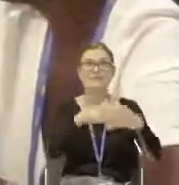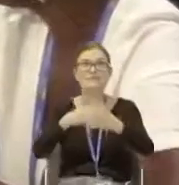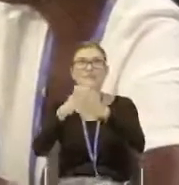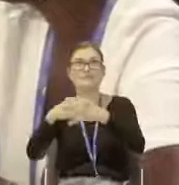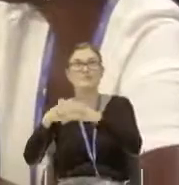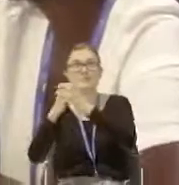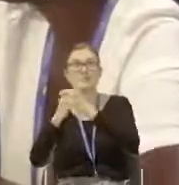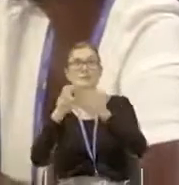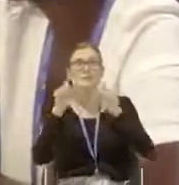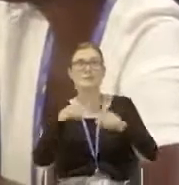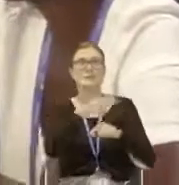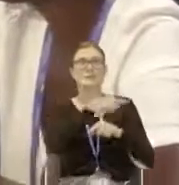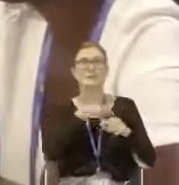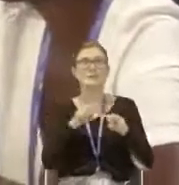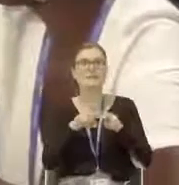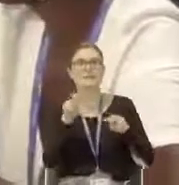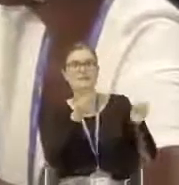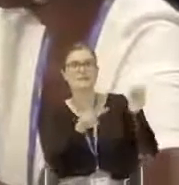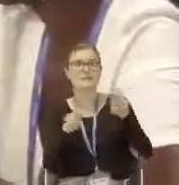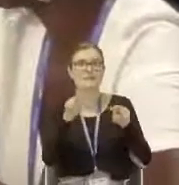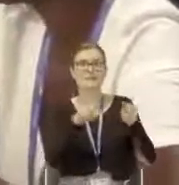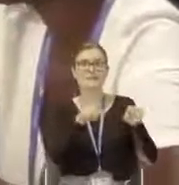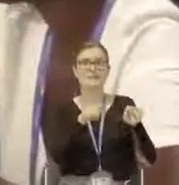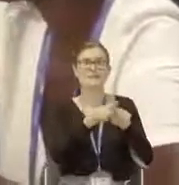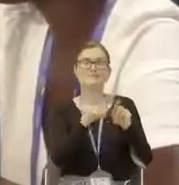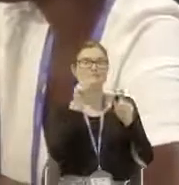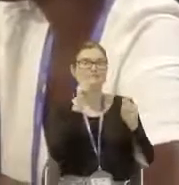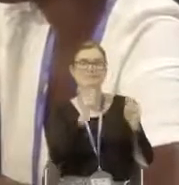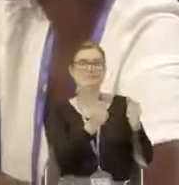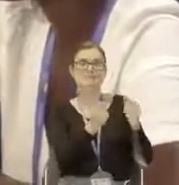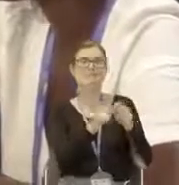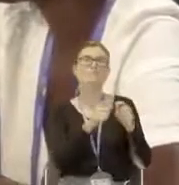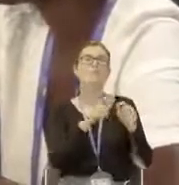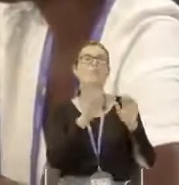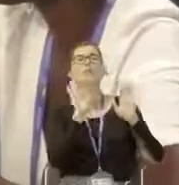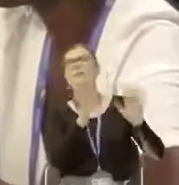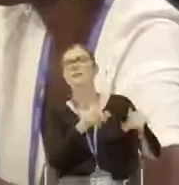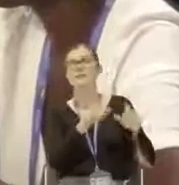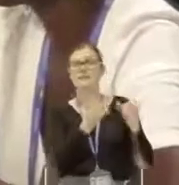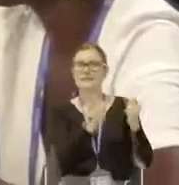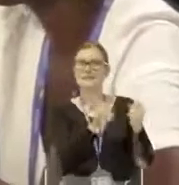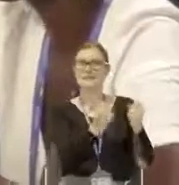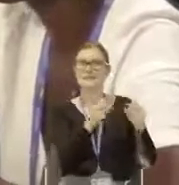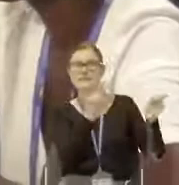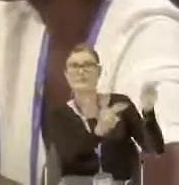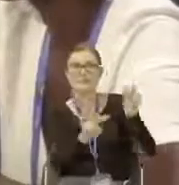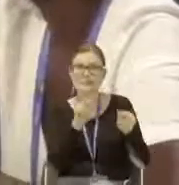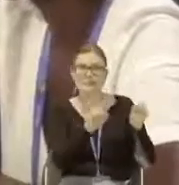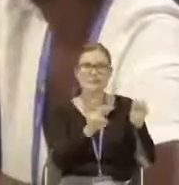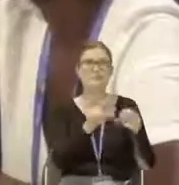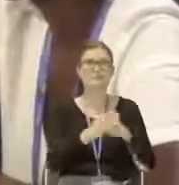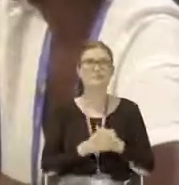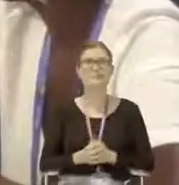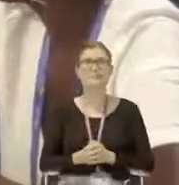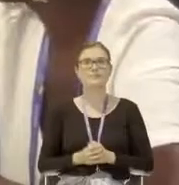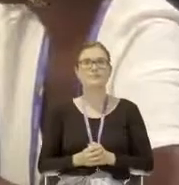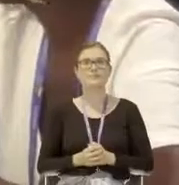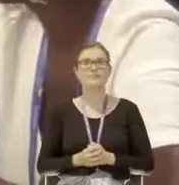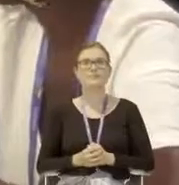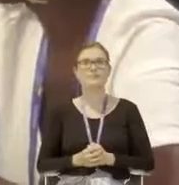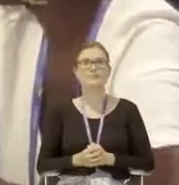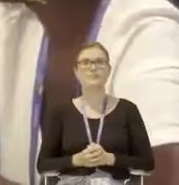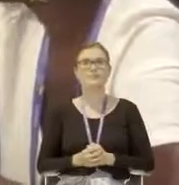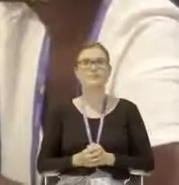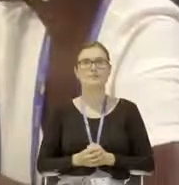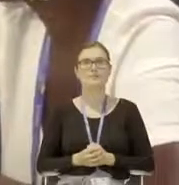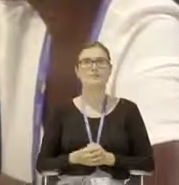Mayor Lopez's contribution this afternoon with regard to these two key sectors of